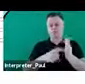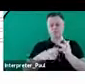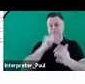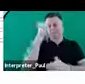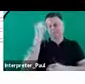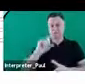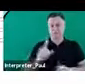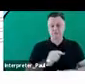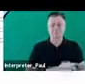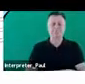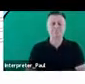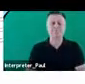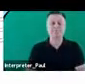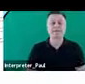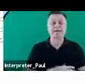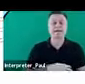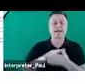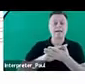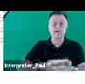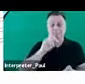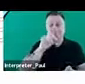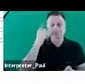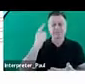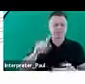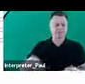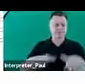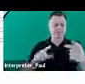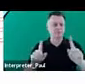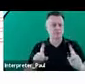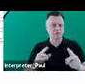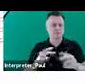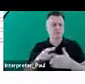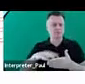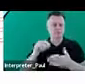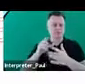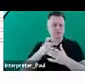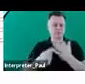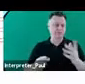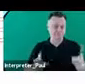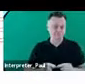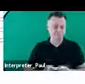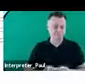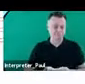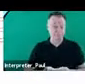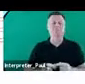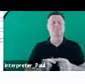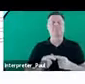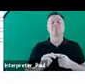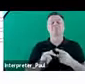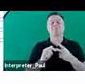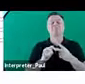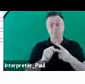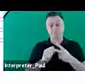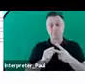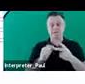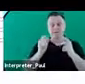help people to understand what the challenges are facing students with disabilities, and to raise awareness across